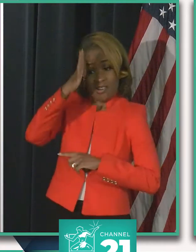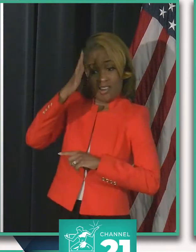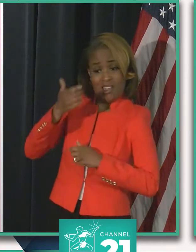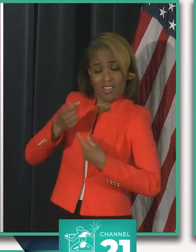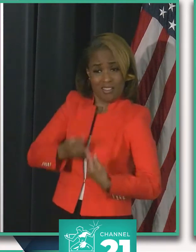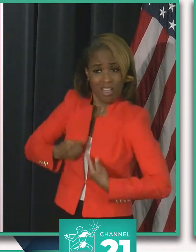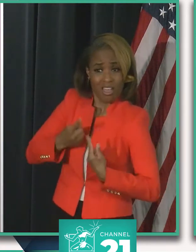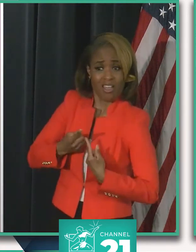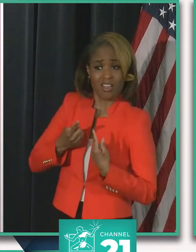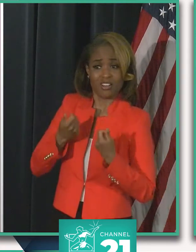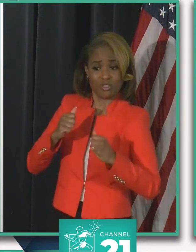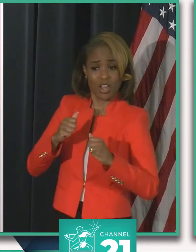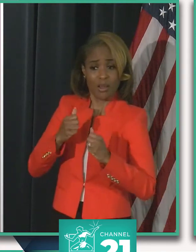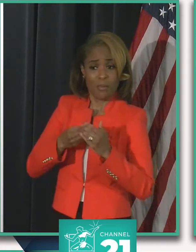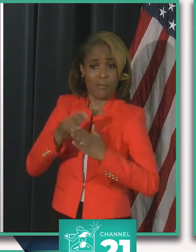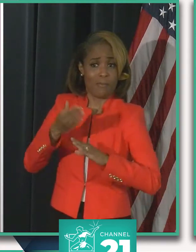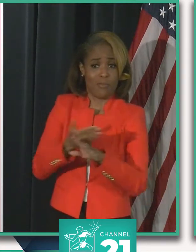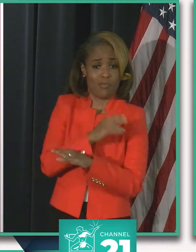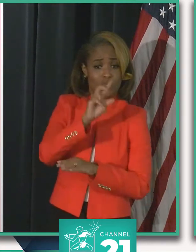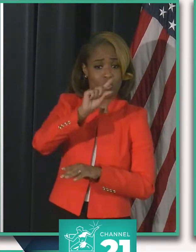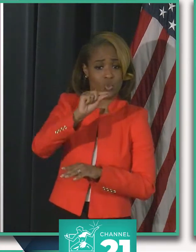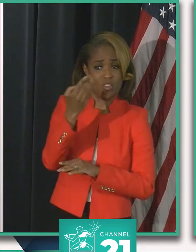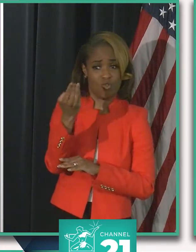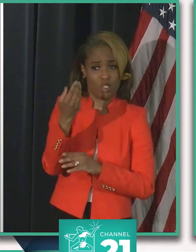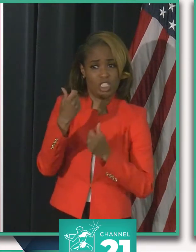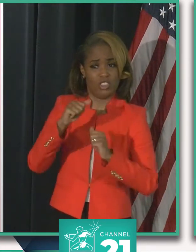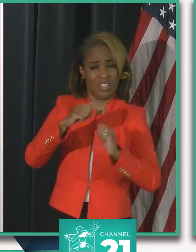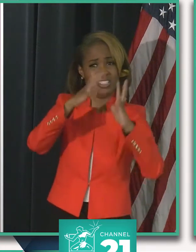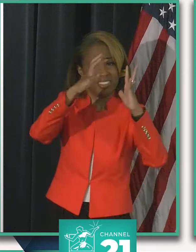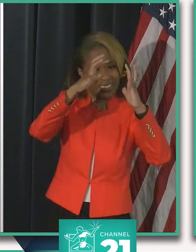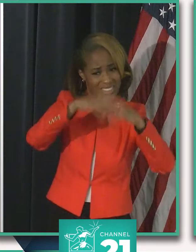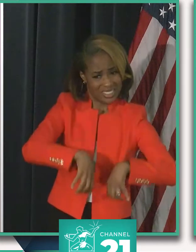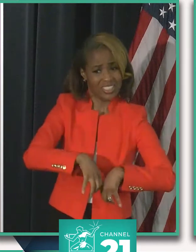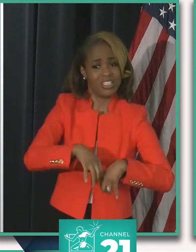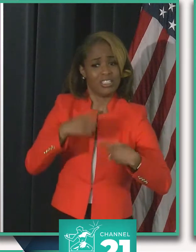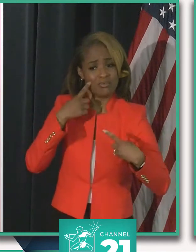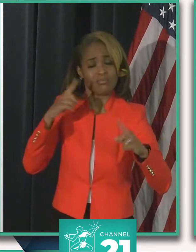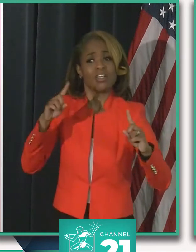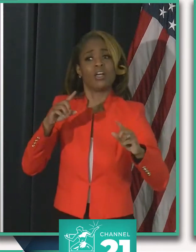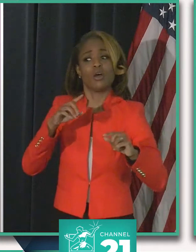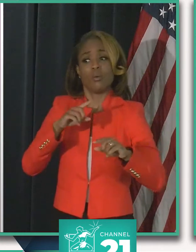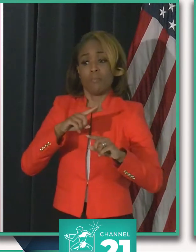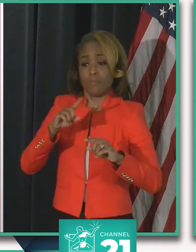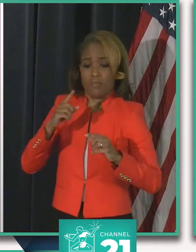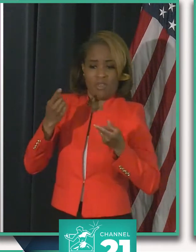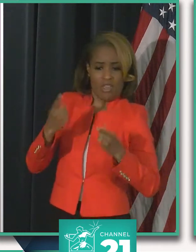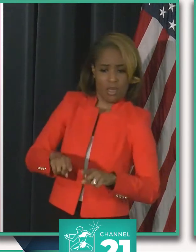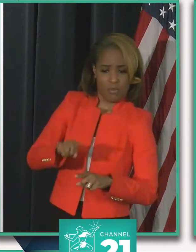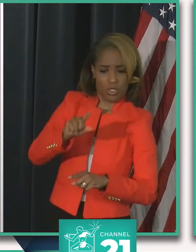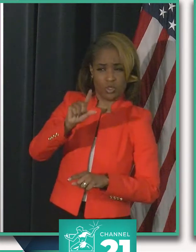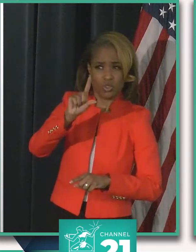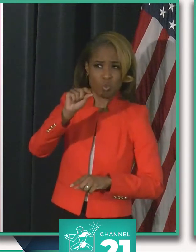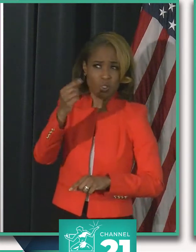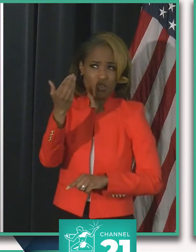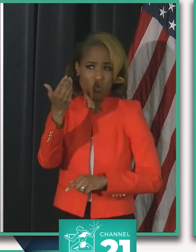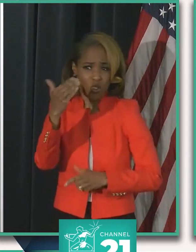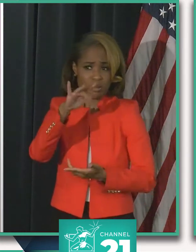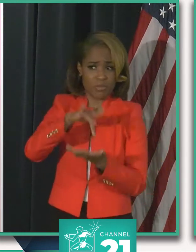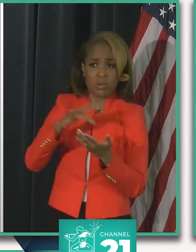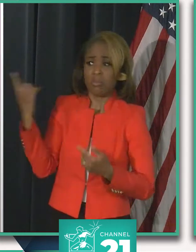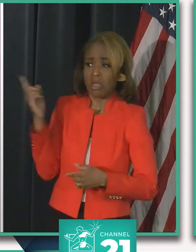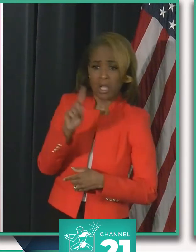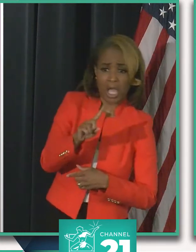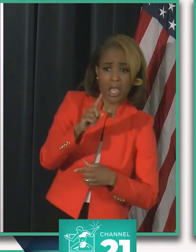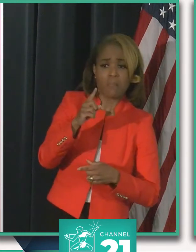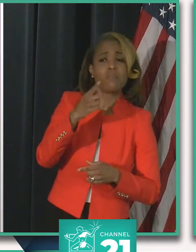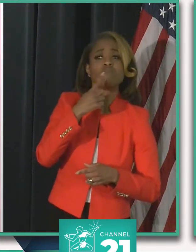since before he died in 2014 to get them torn down. In the middle of 2014, they came out, they red